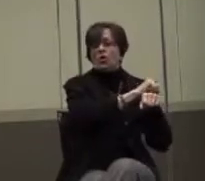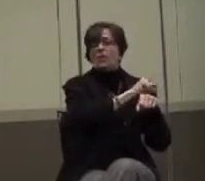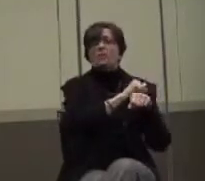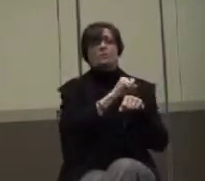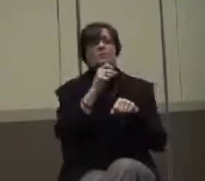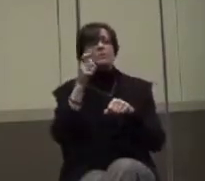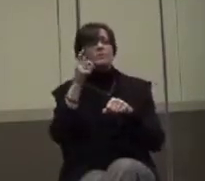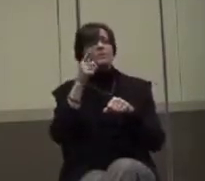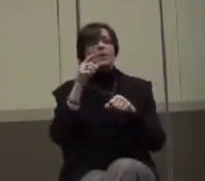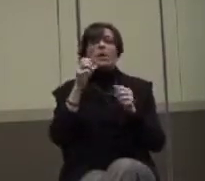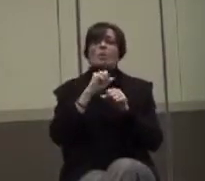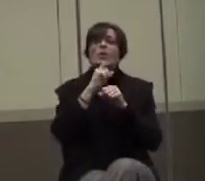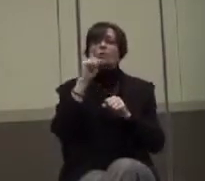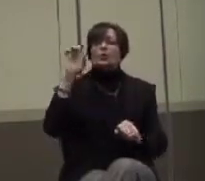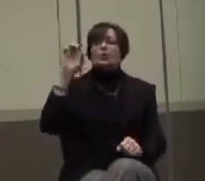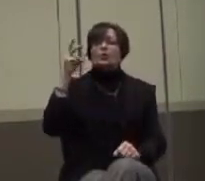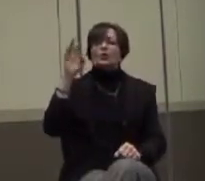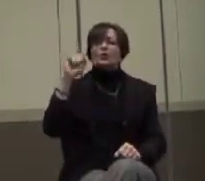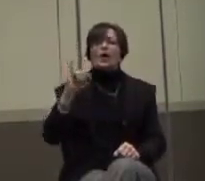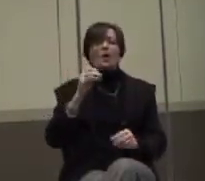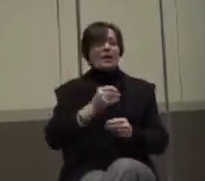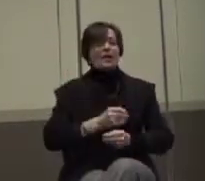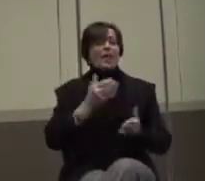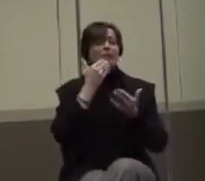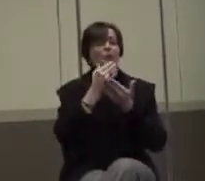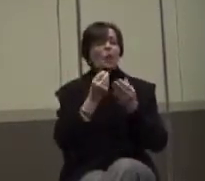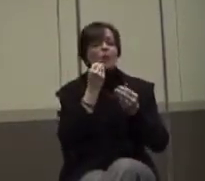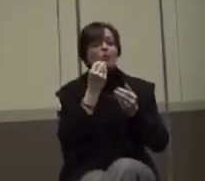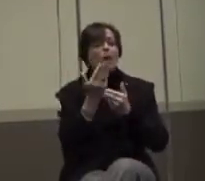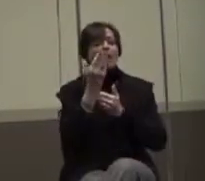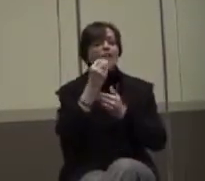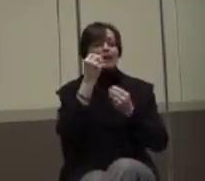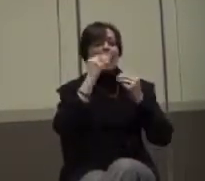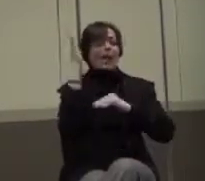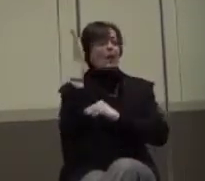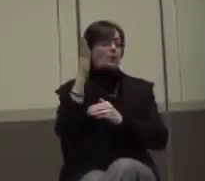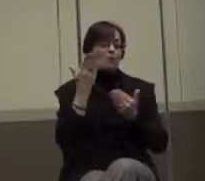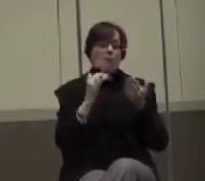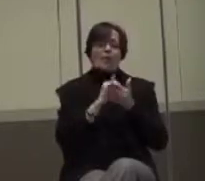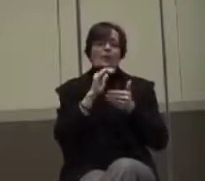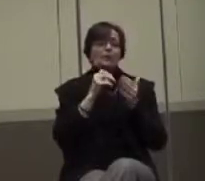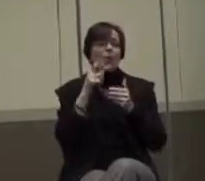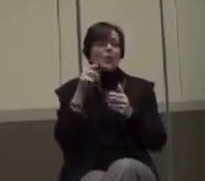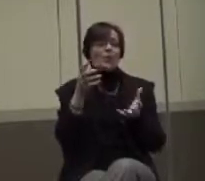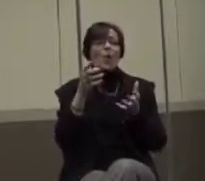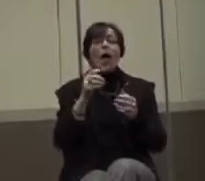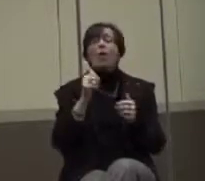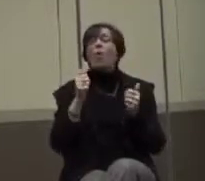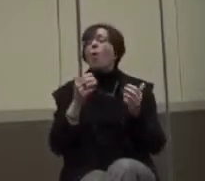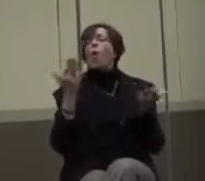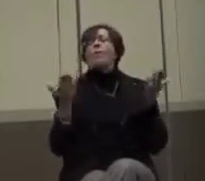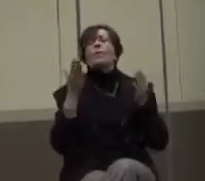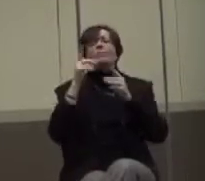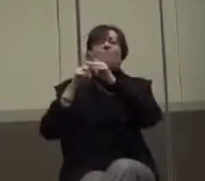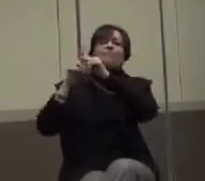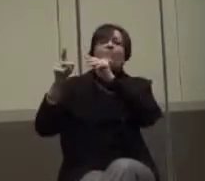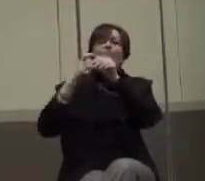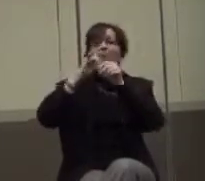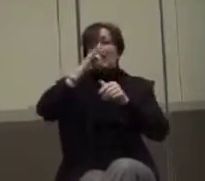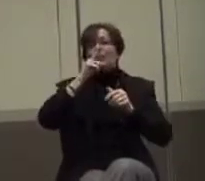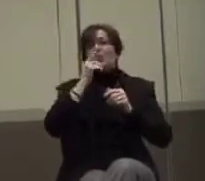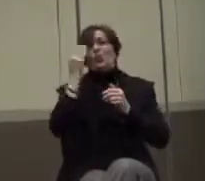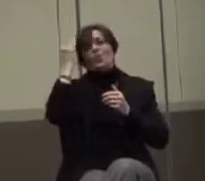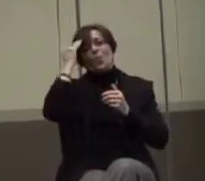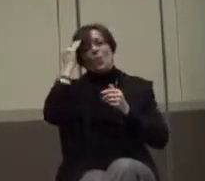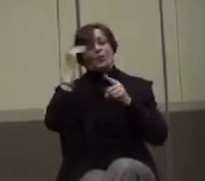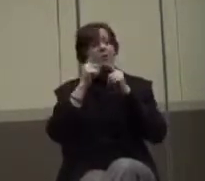breakfast and good lunch. Maybe that's all that you wanted to come for, but maybe you just want a day away from the kids. Who knows, all right? But if you spent a